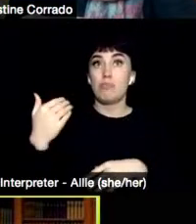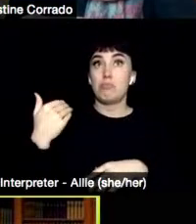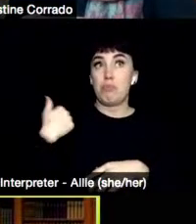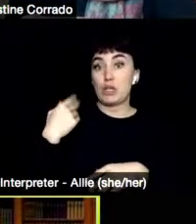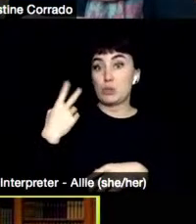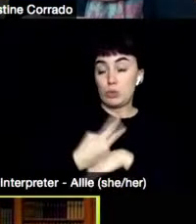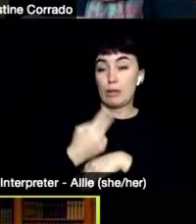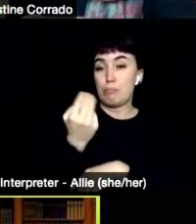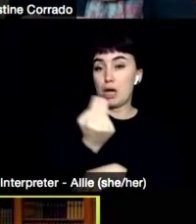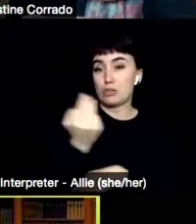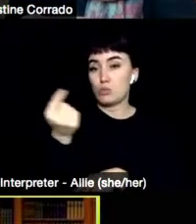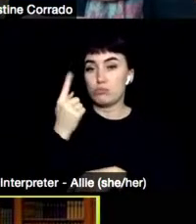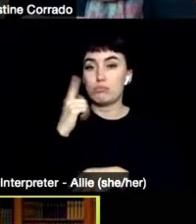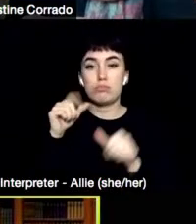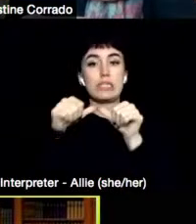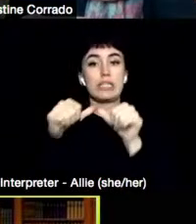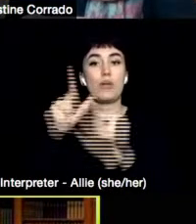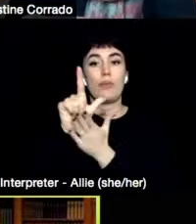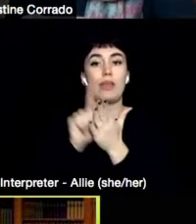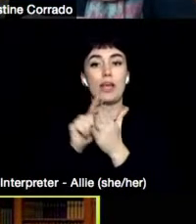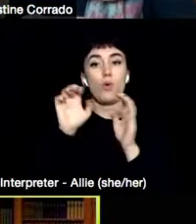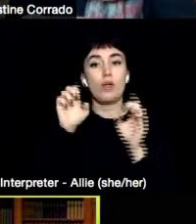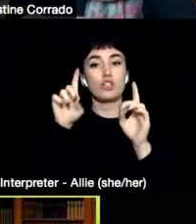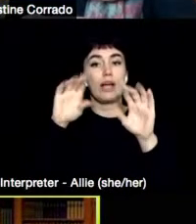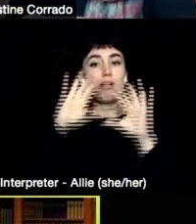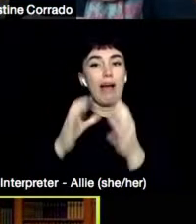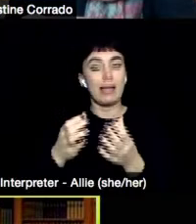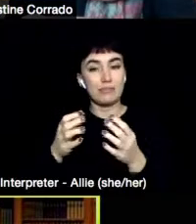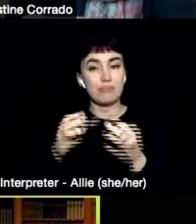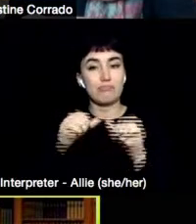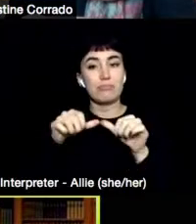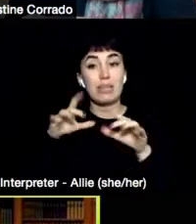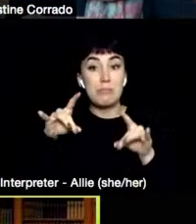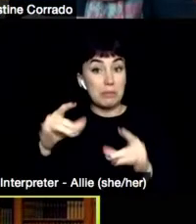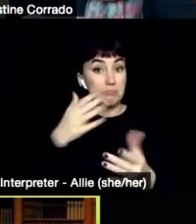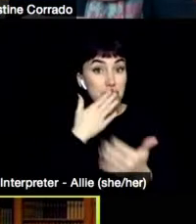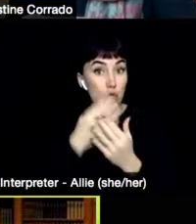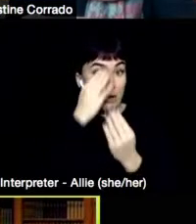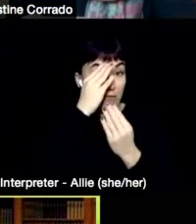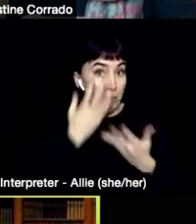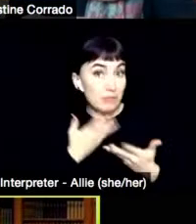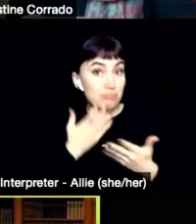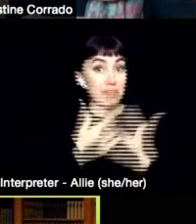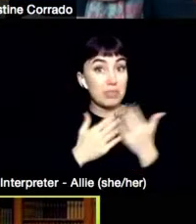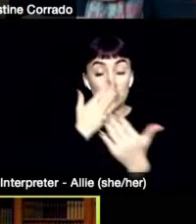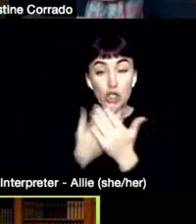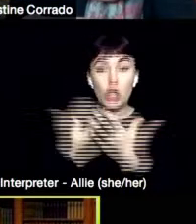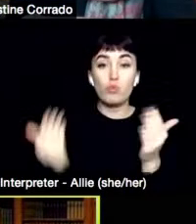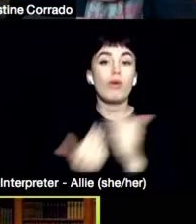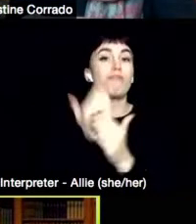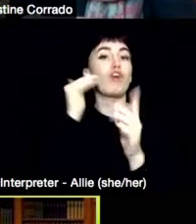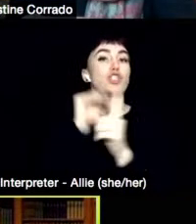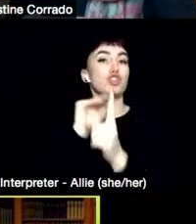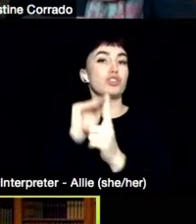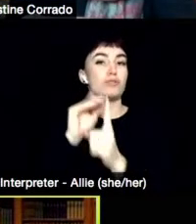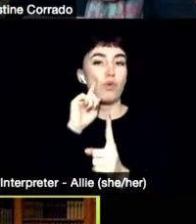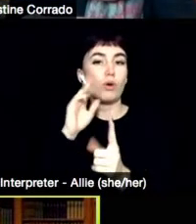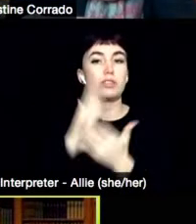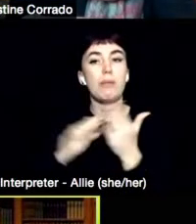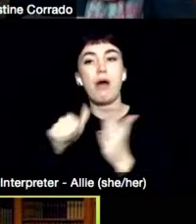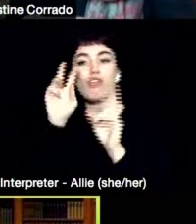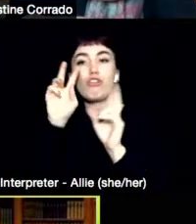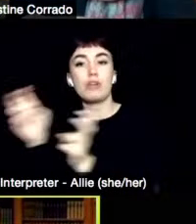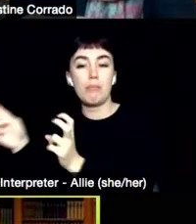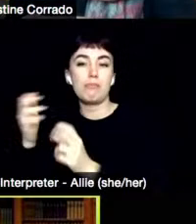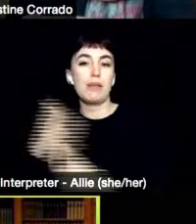in continuing legal education classes, picked up some good information and some good refreshers on some other topics. I'm